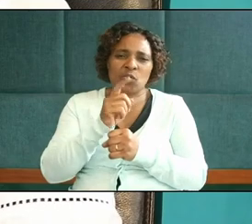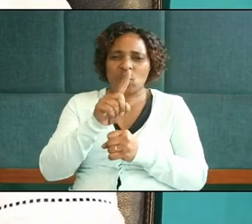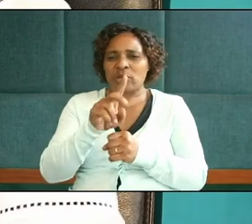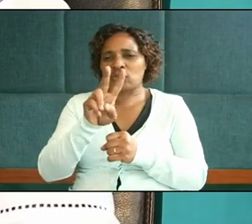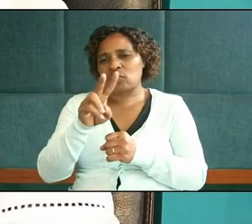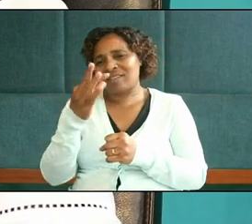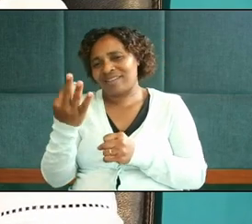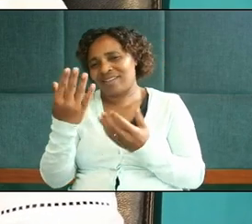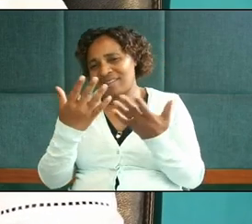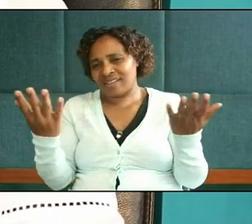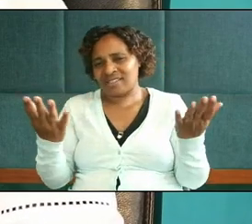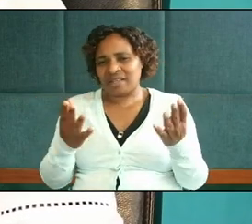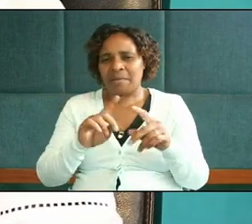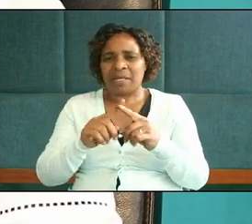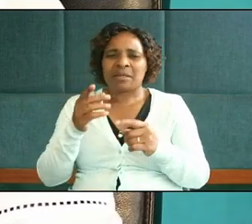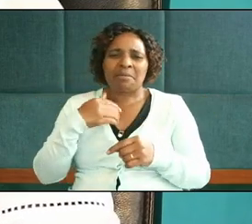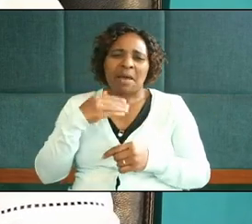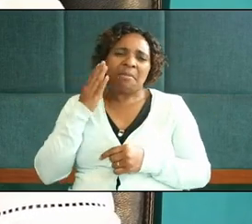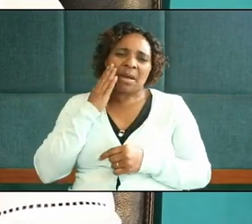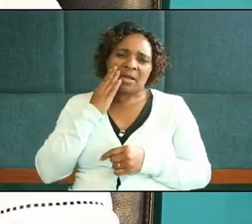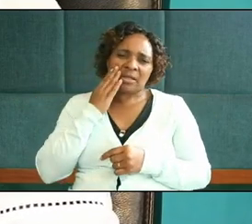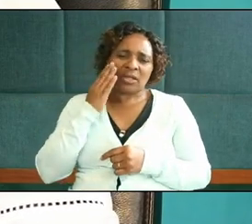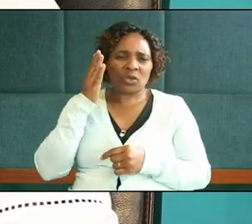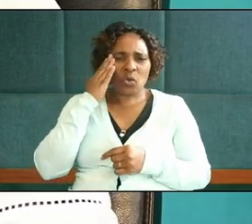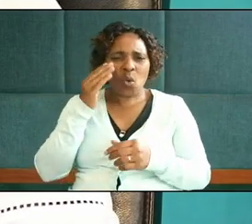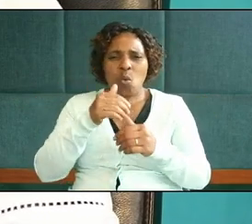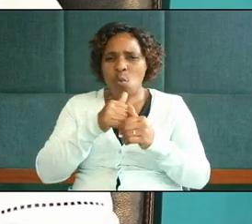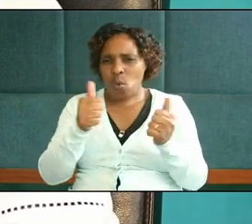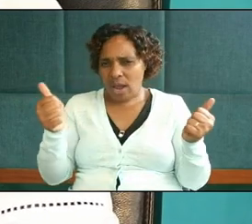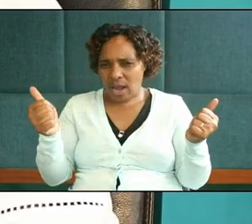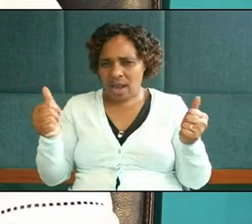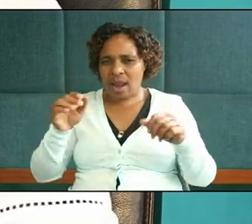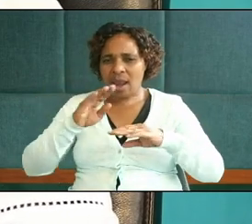things, but my mother should know me